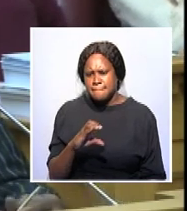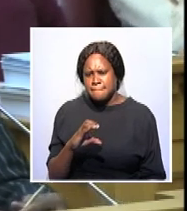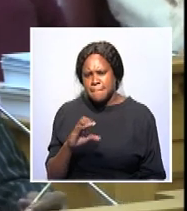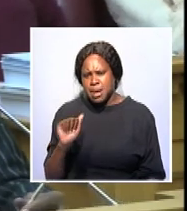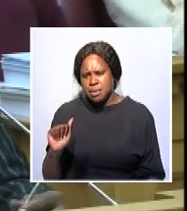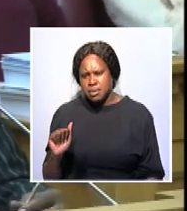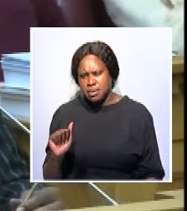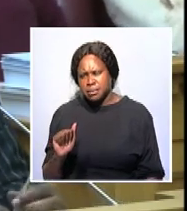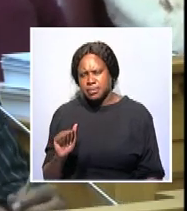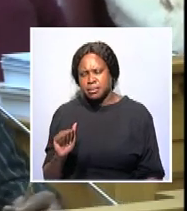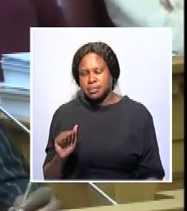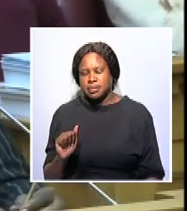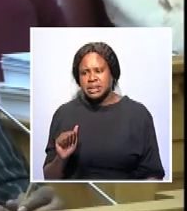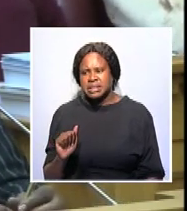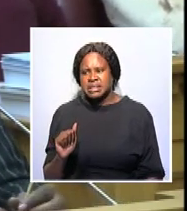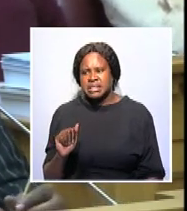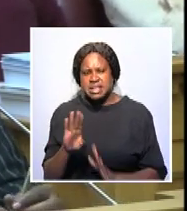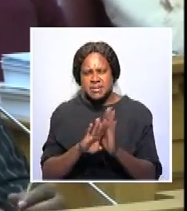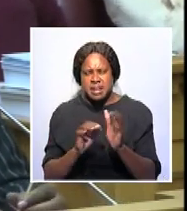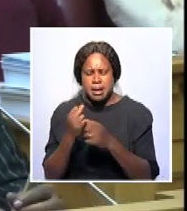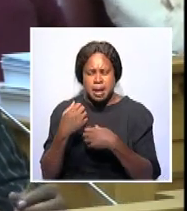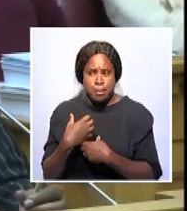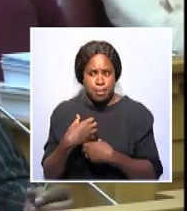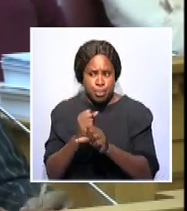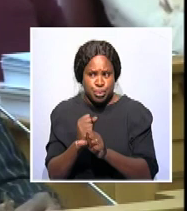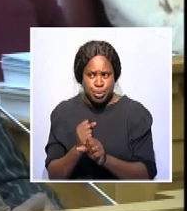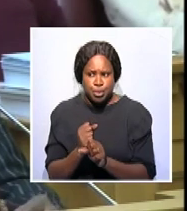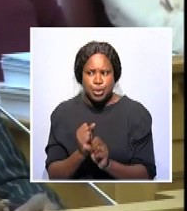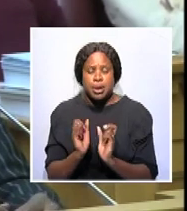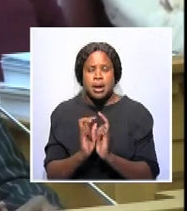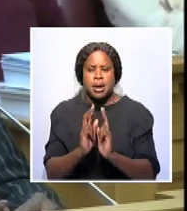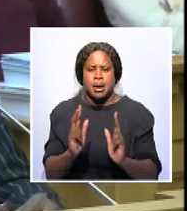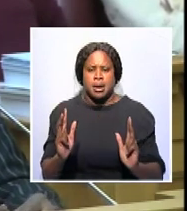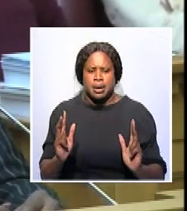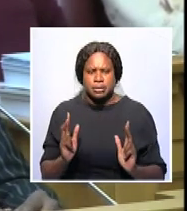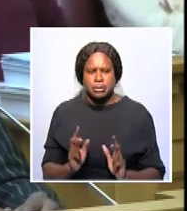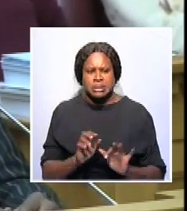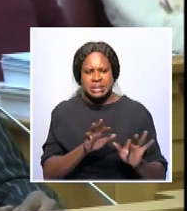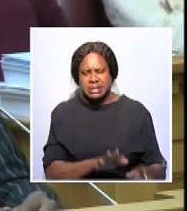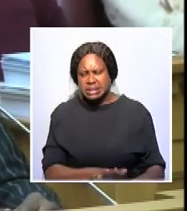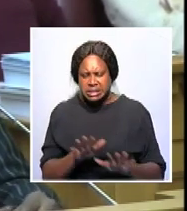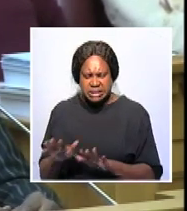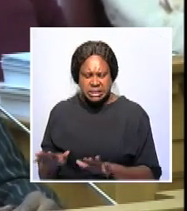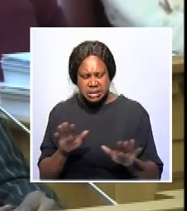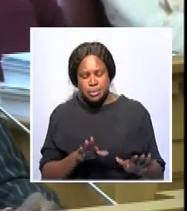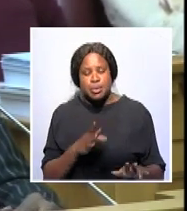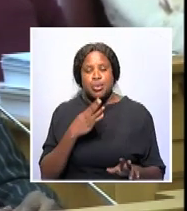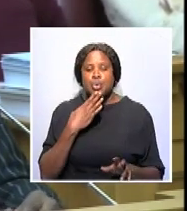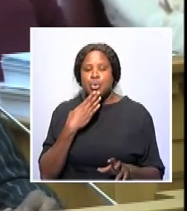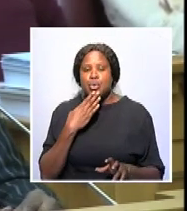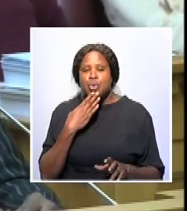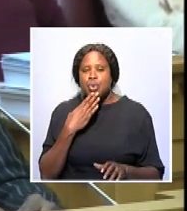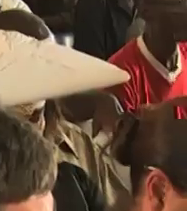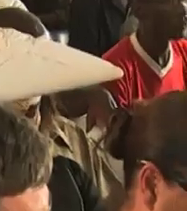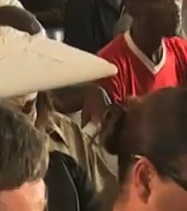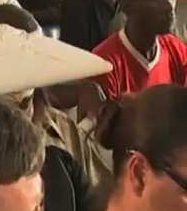together and come with projects where people are suffering who are descendants of genocide